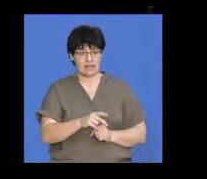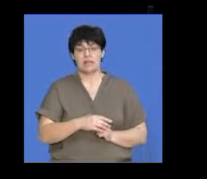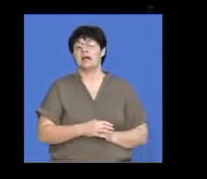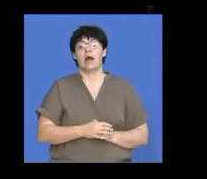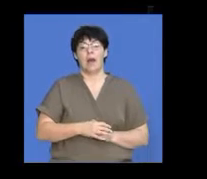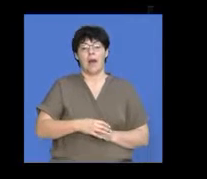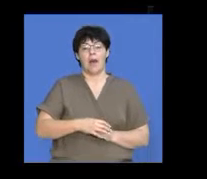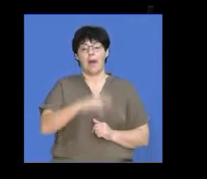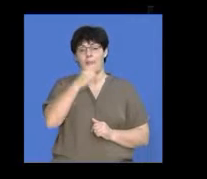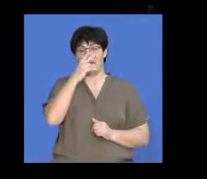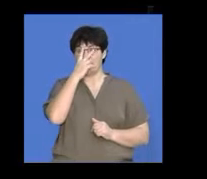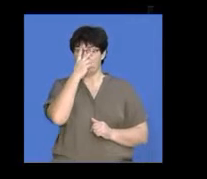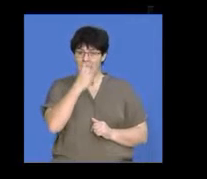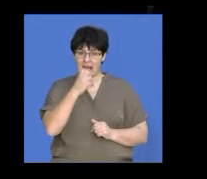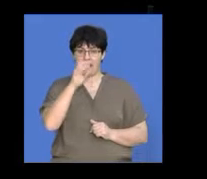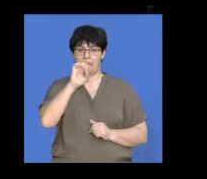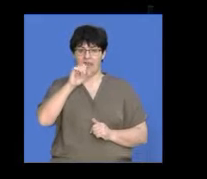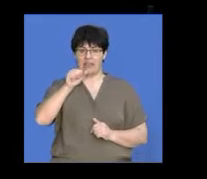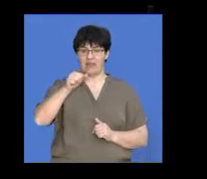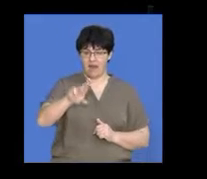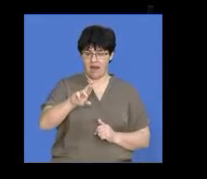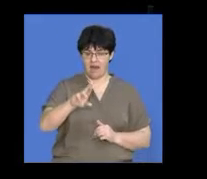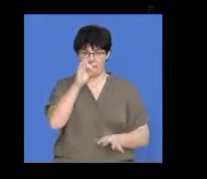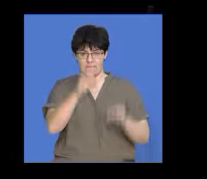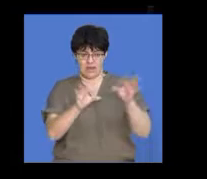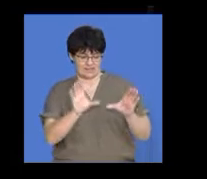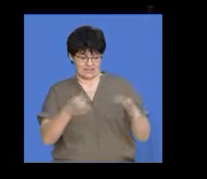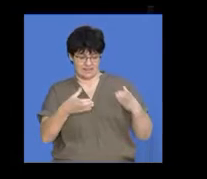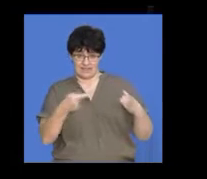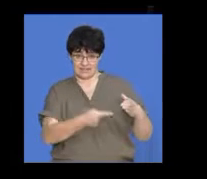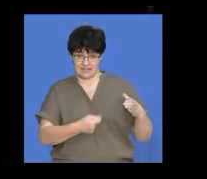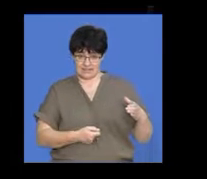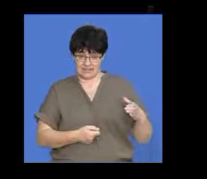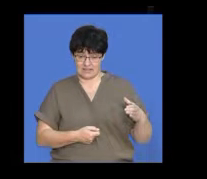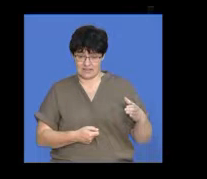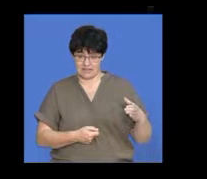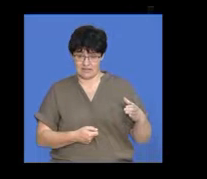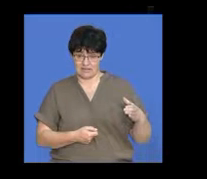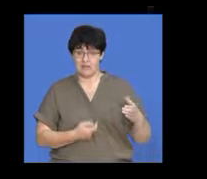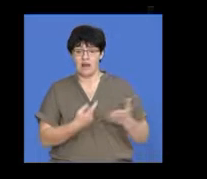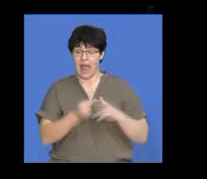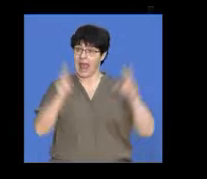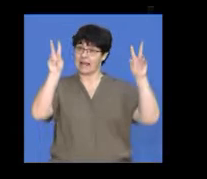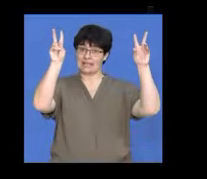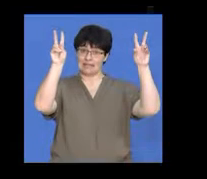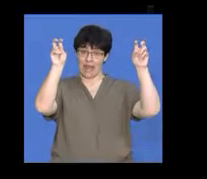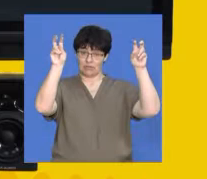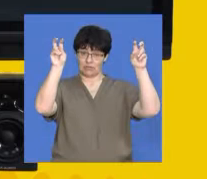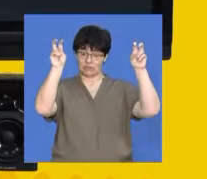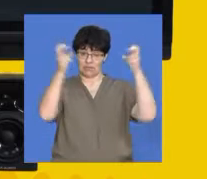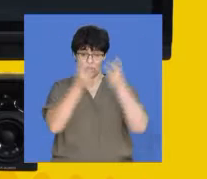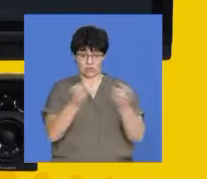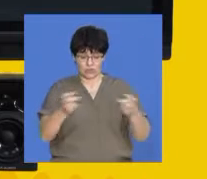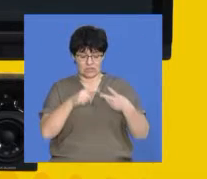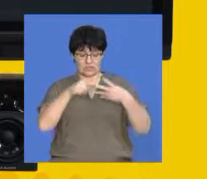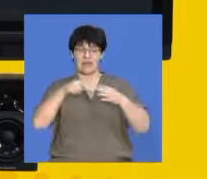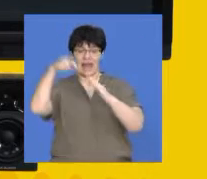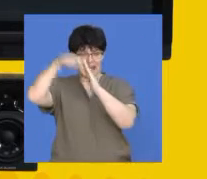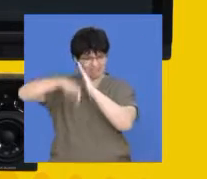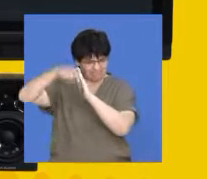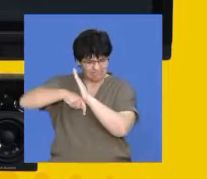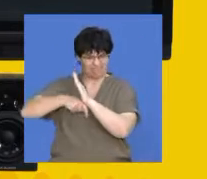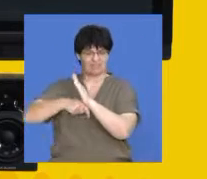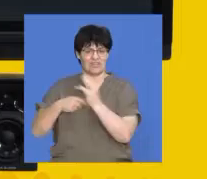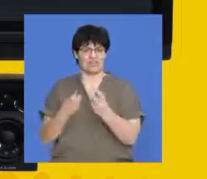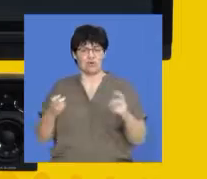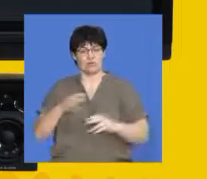Panther Party. So we got that information from the caption of the source and the source itself.